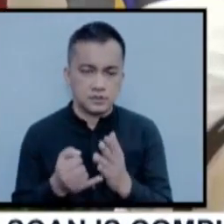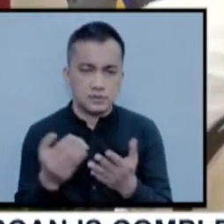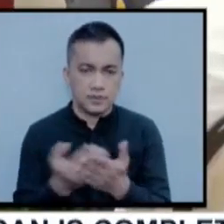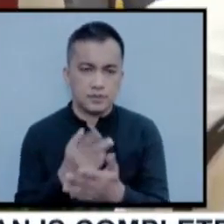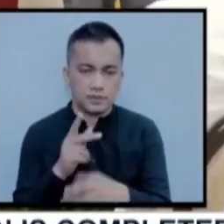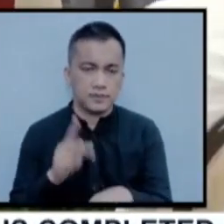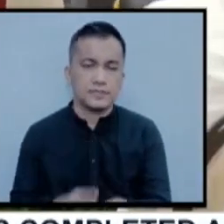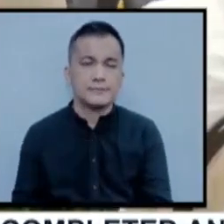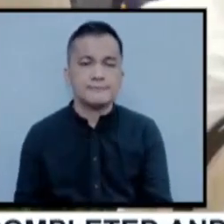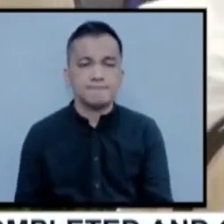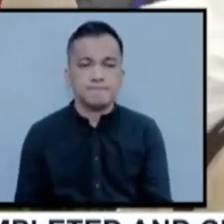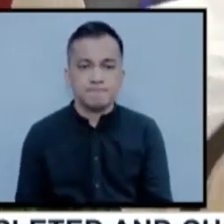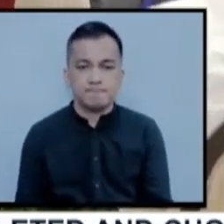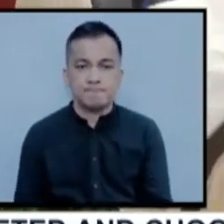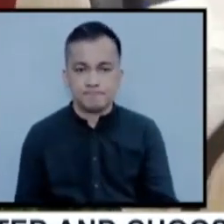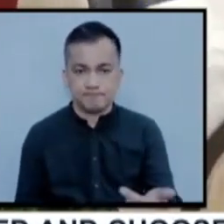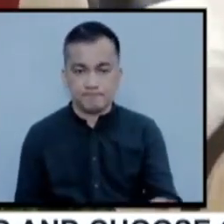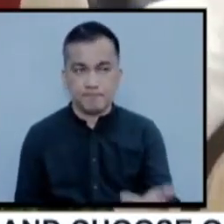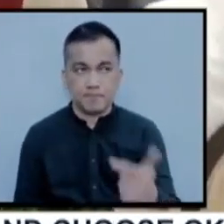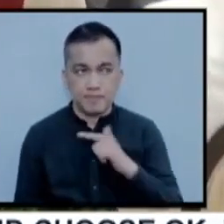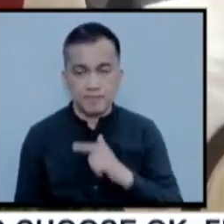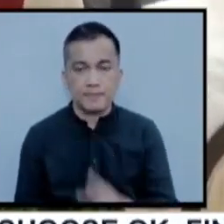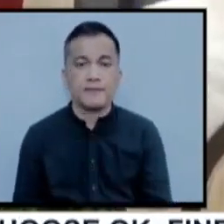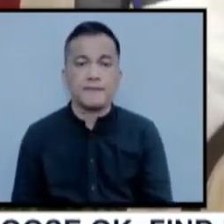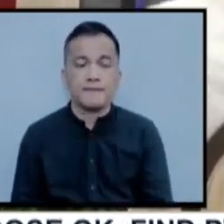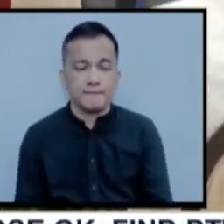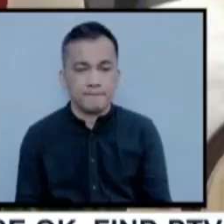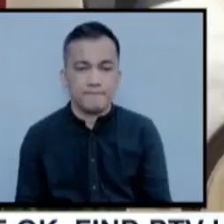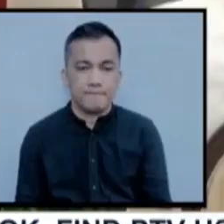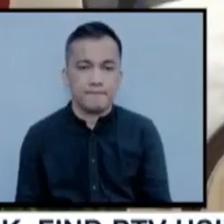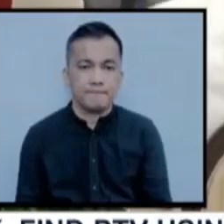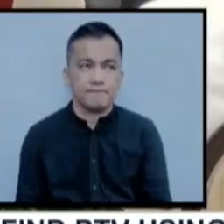Francisco para sa Pambansang TV sa bagong pil